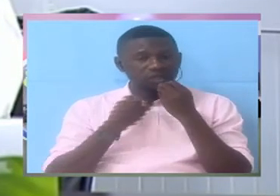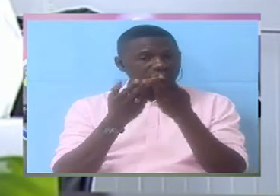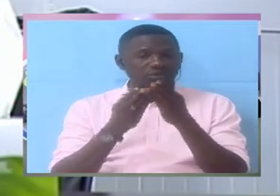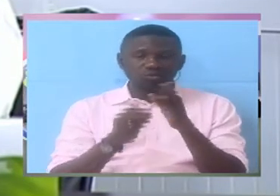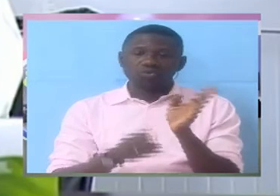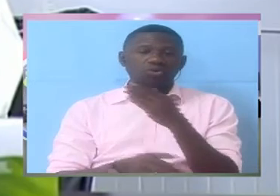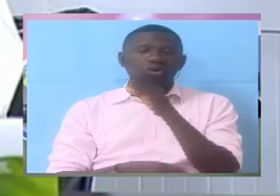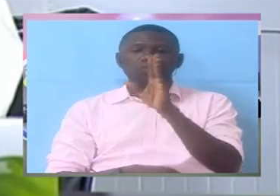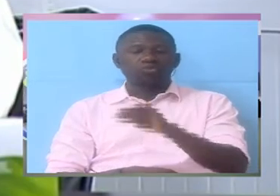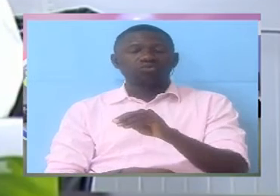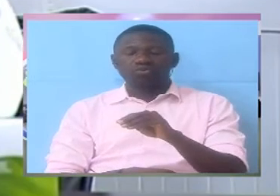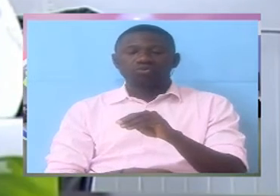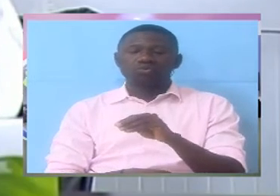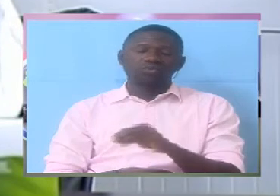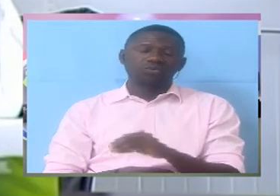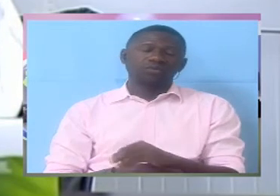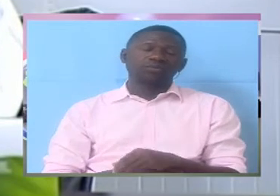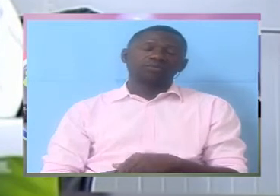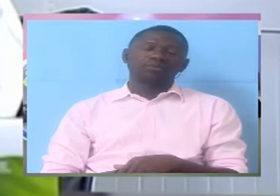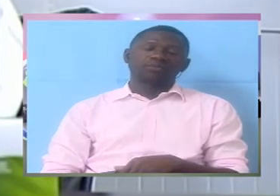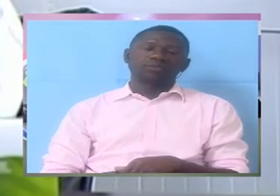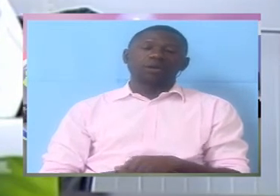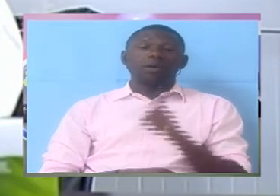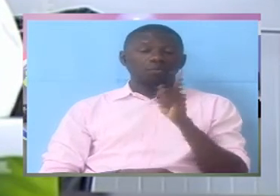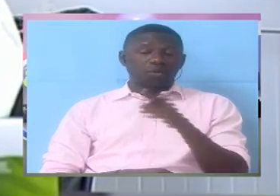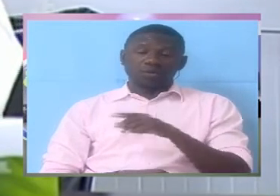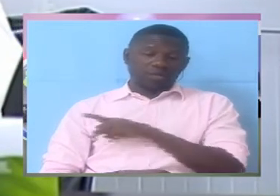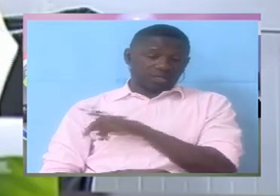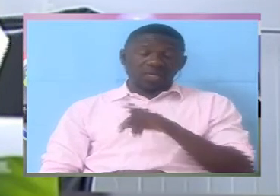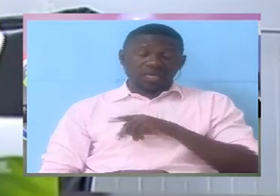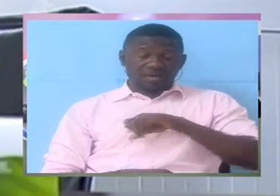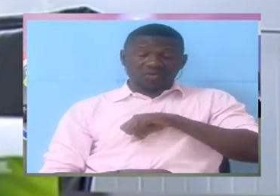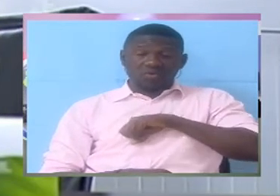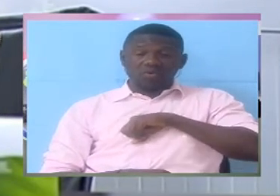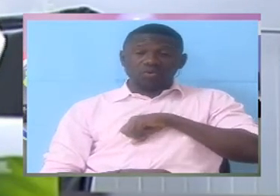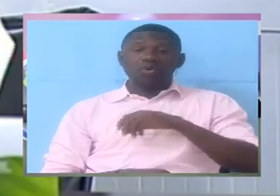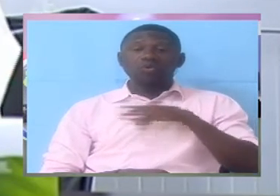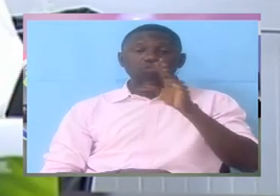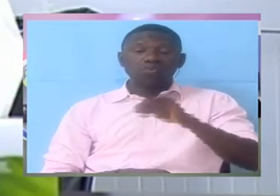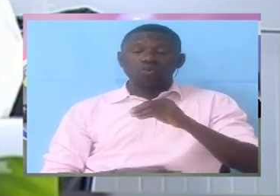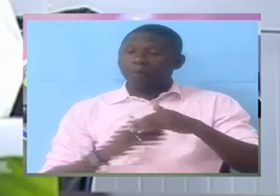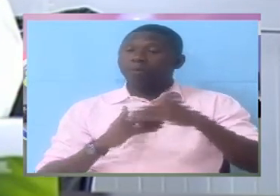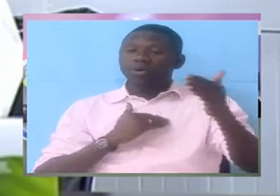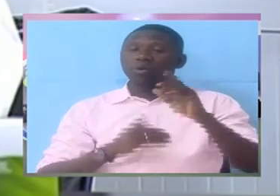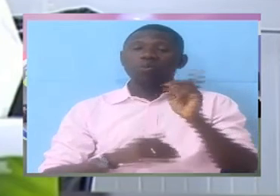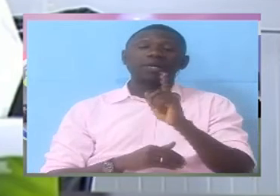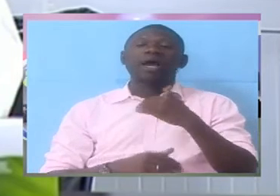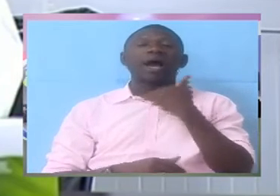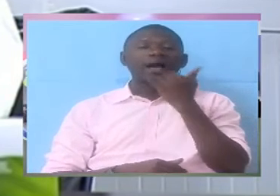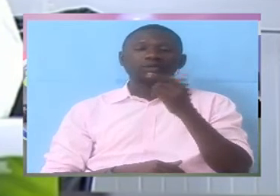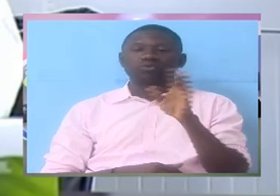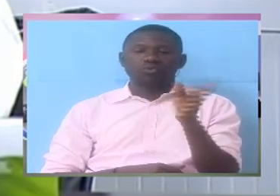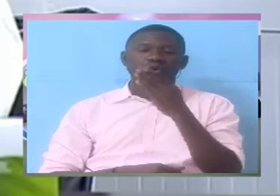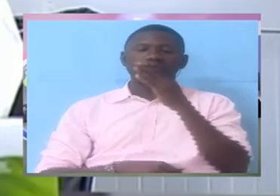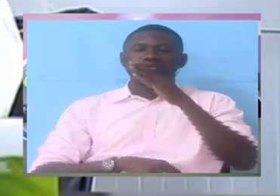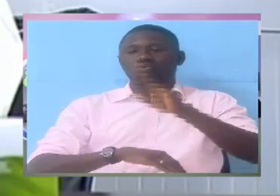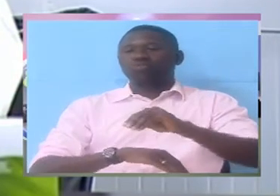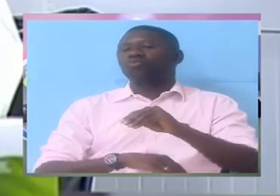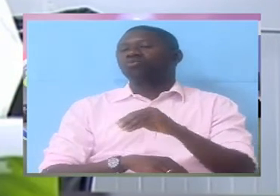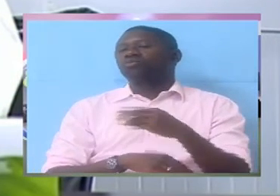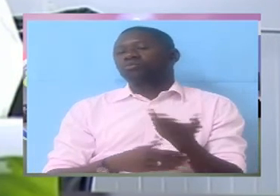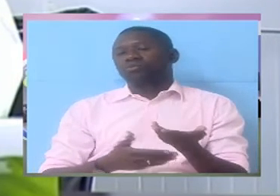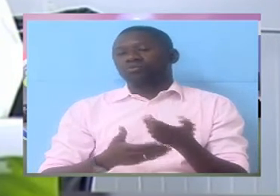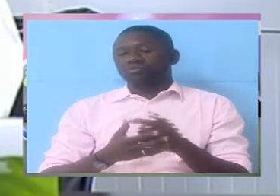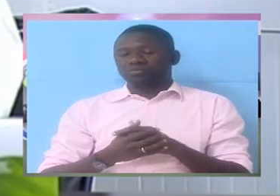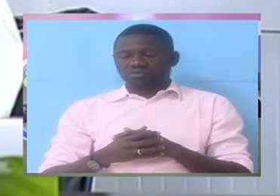but they will do more than what they are asked to do. garu tumo dolu meye kango dila fango pur